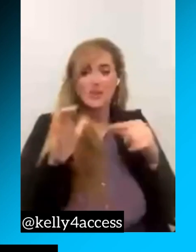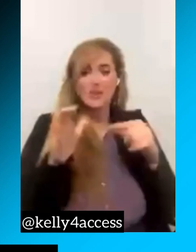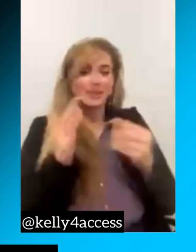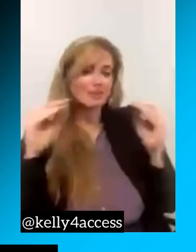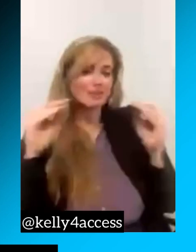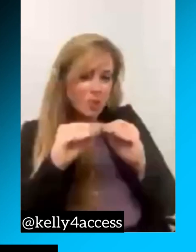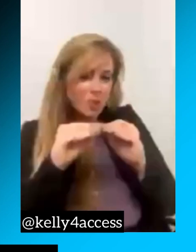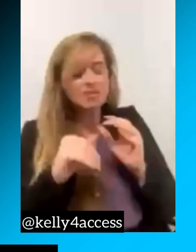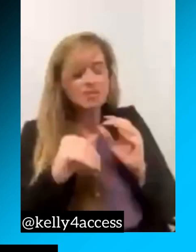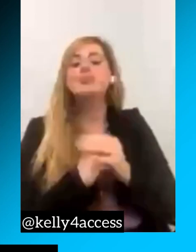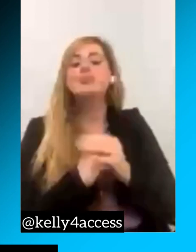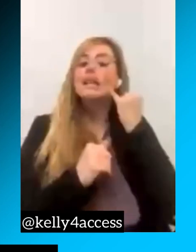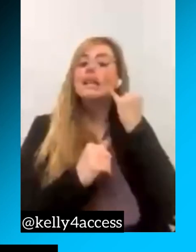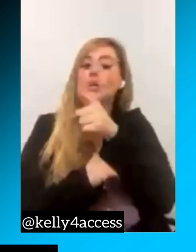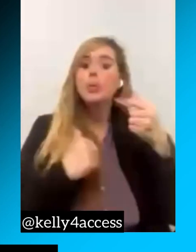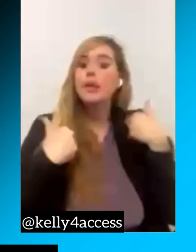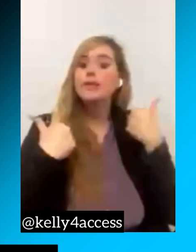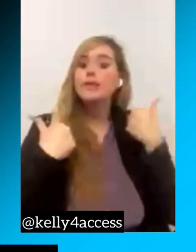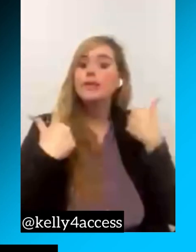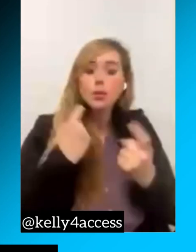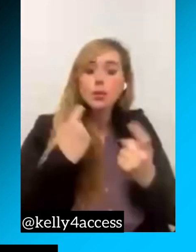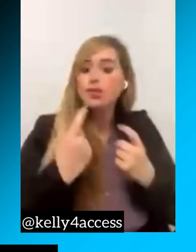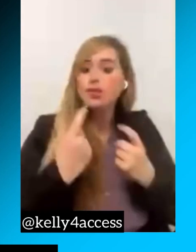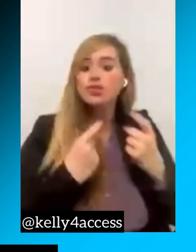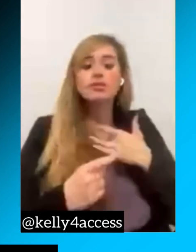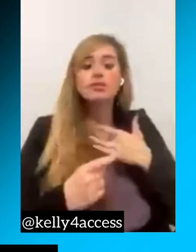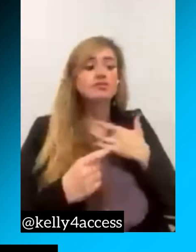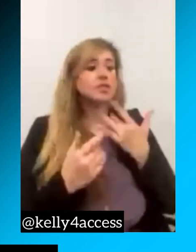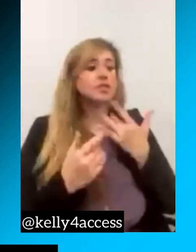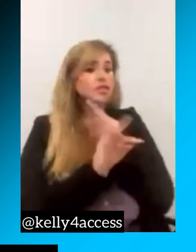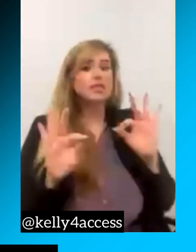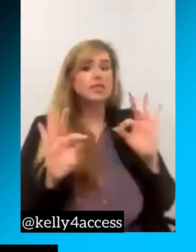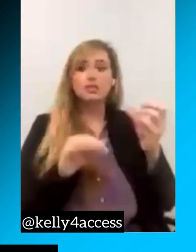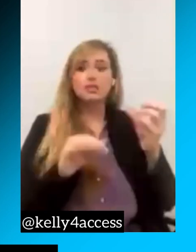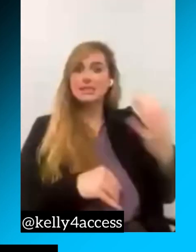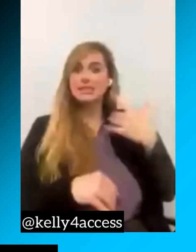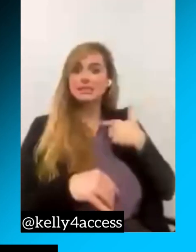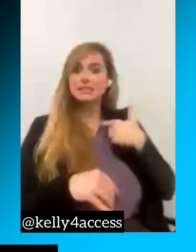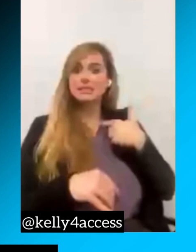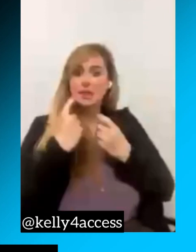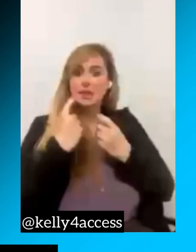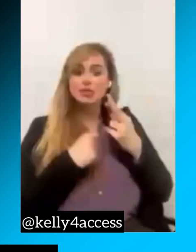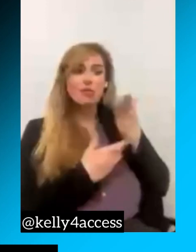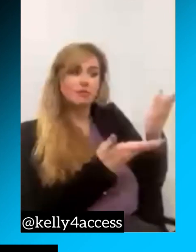any questions, please submit them to either myself or Manu.